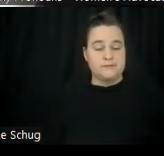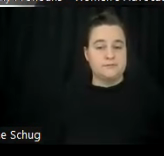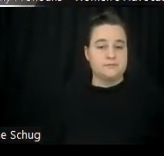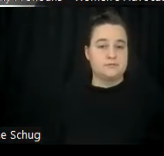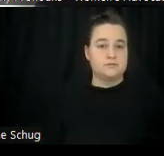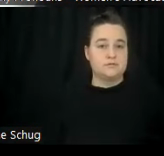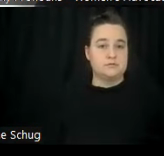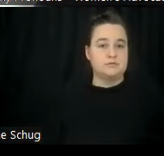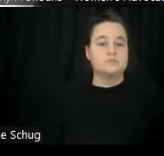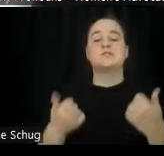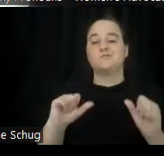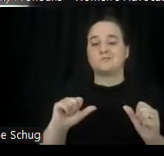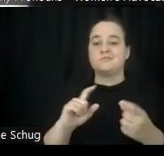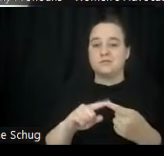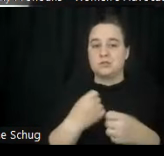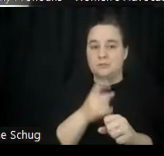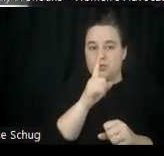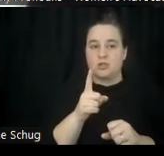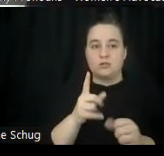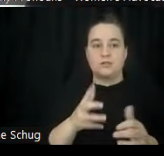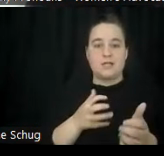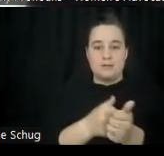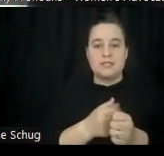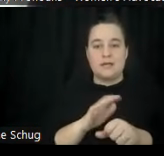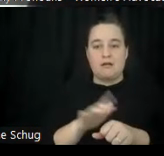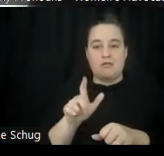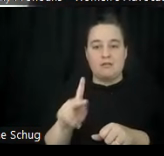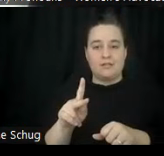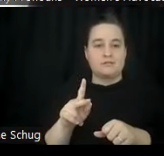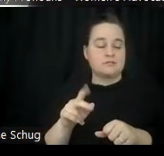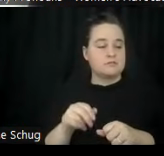And we'll try to make sure to update those links